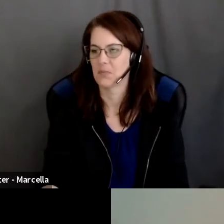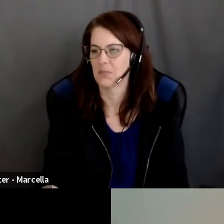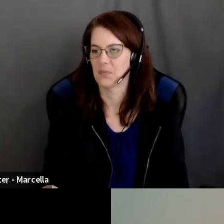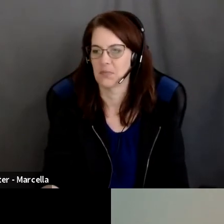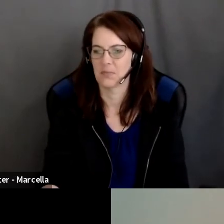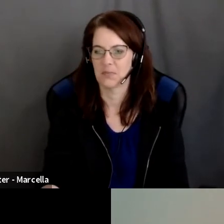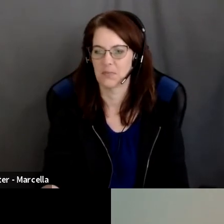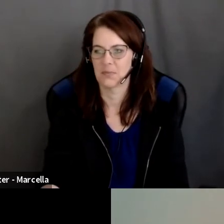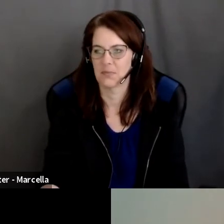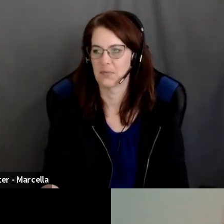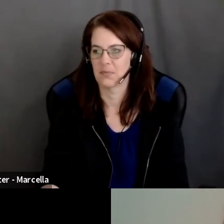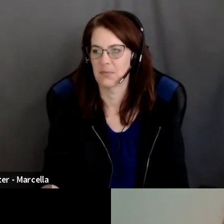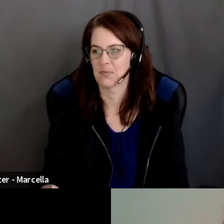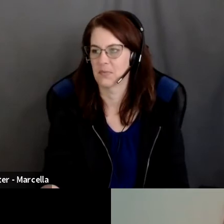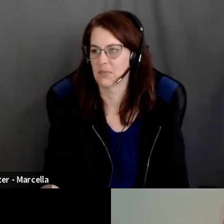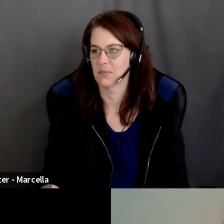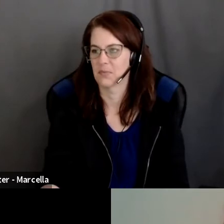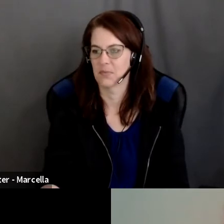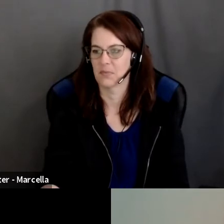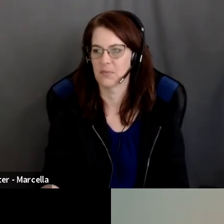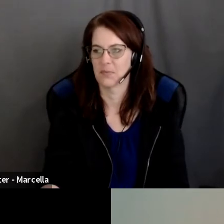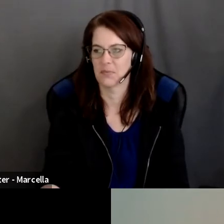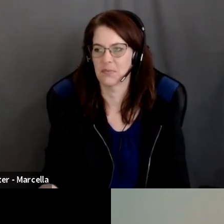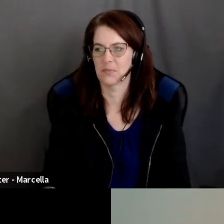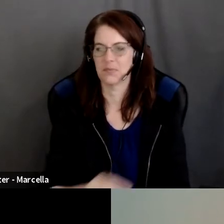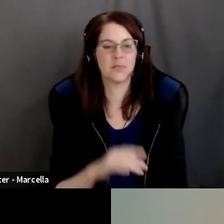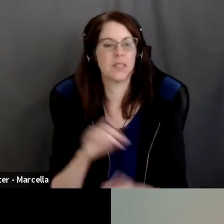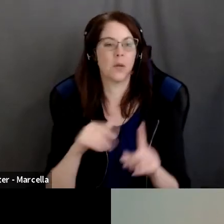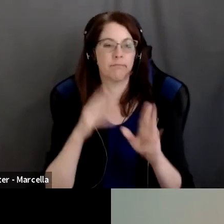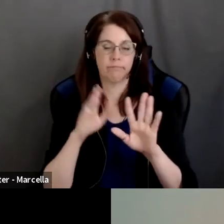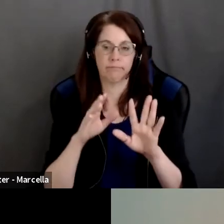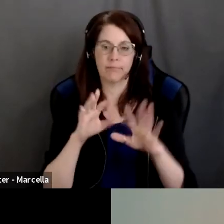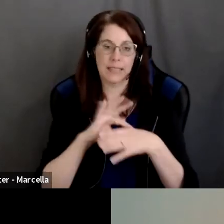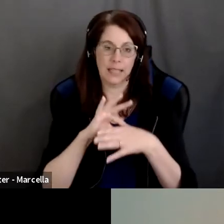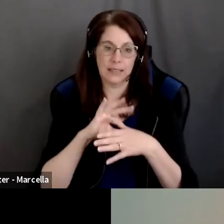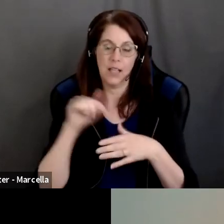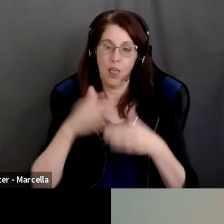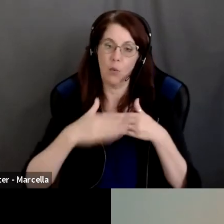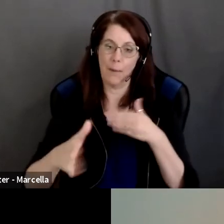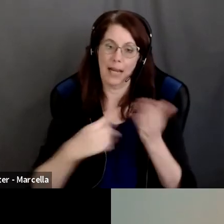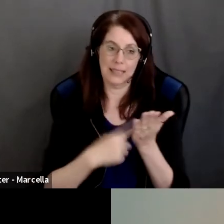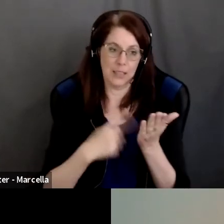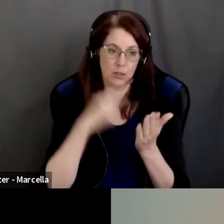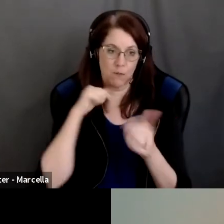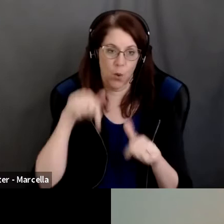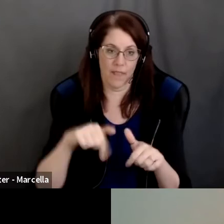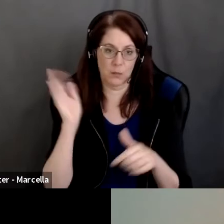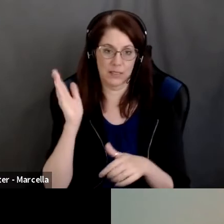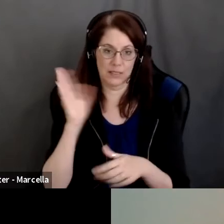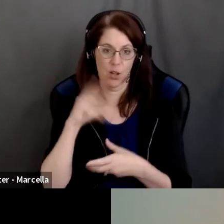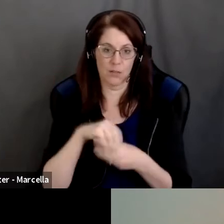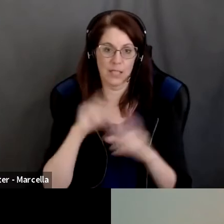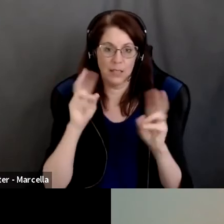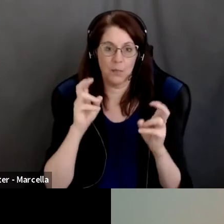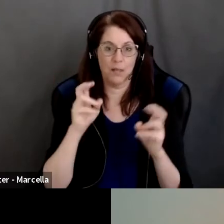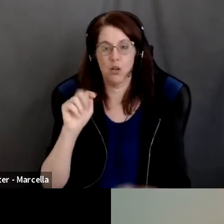I want to go ahead and put out a content notice regarding trauma and domestic violence. The remaining discussion for this presentation involves